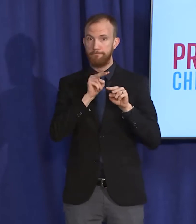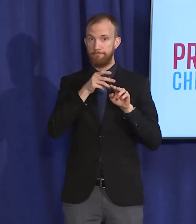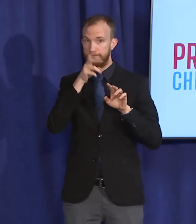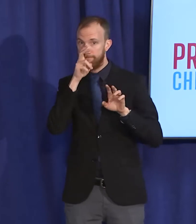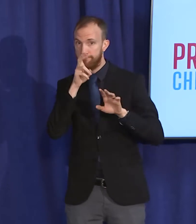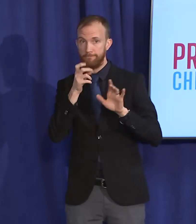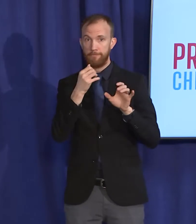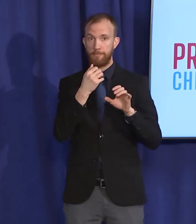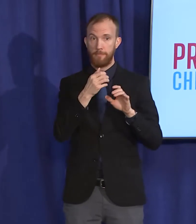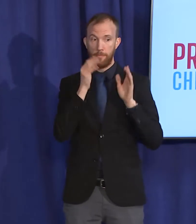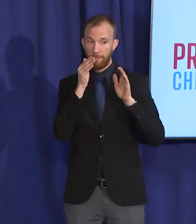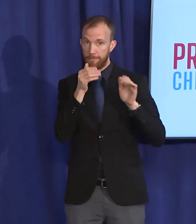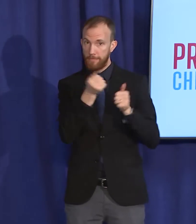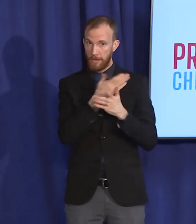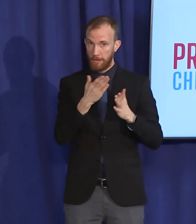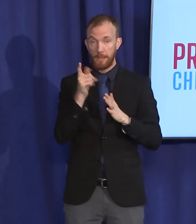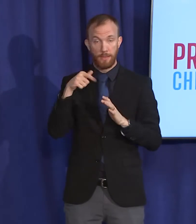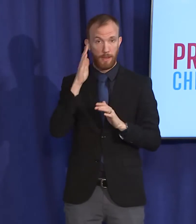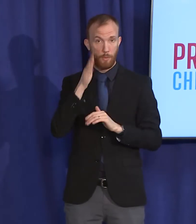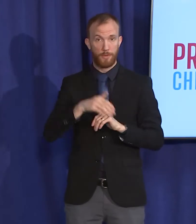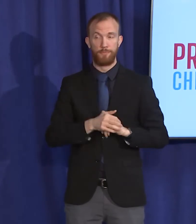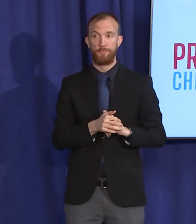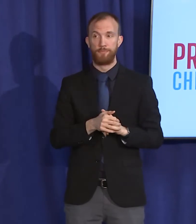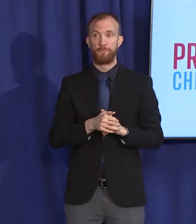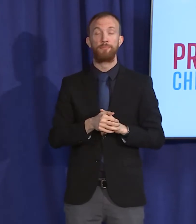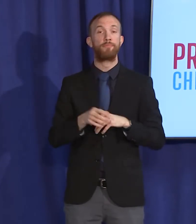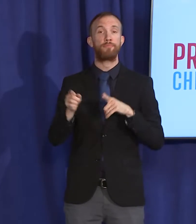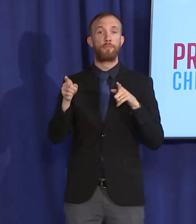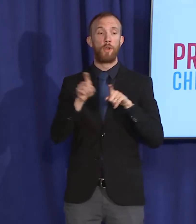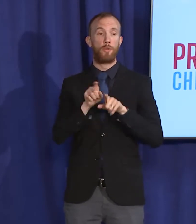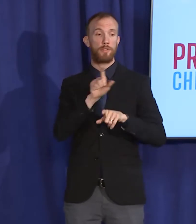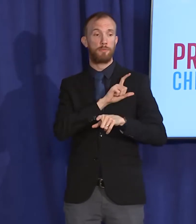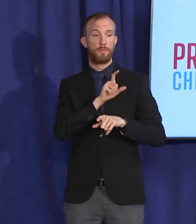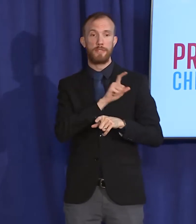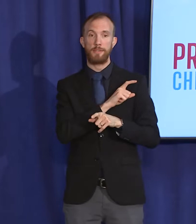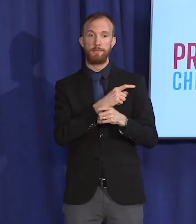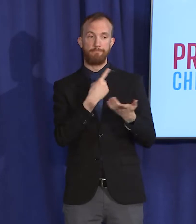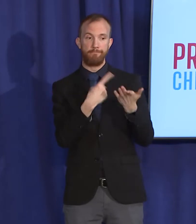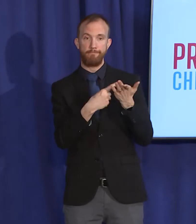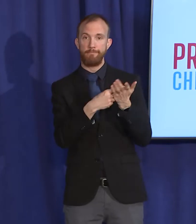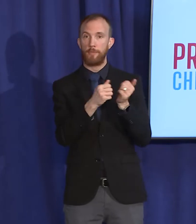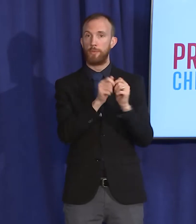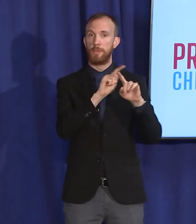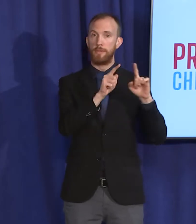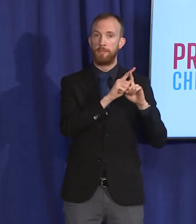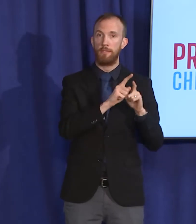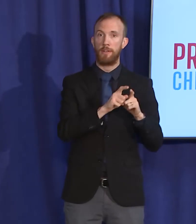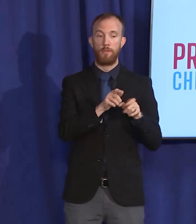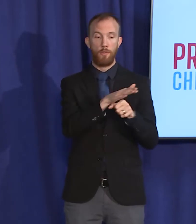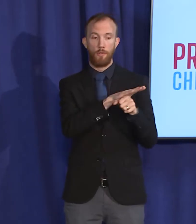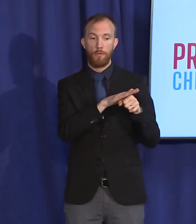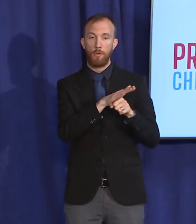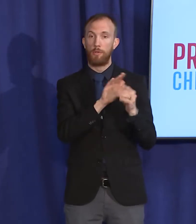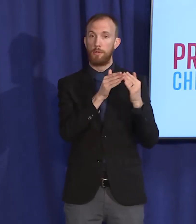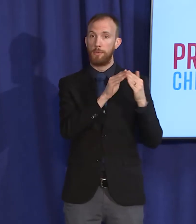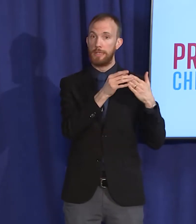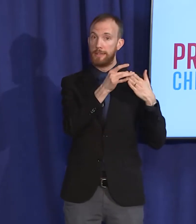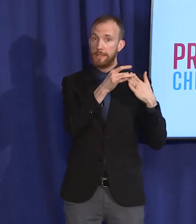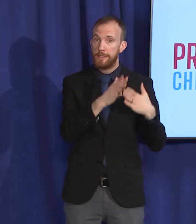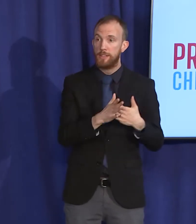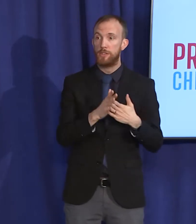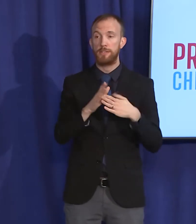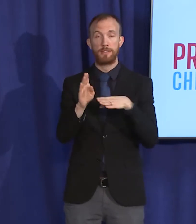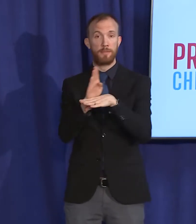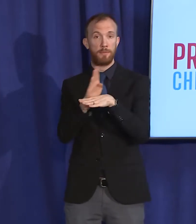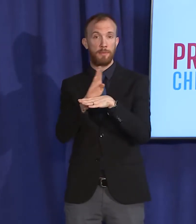specifically, district commanders have initiated outreach with local community leaders, advocates and business owners throughout the